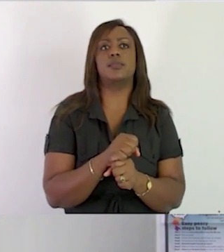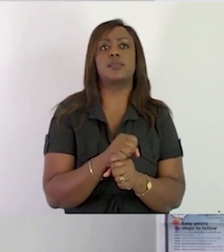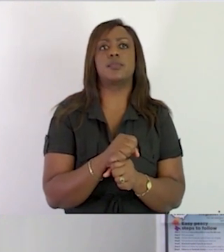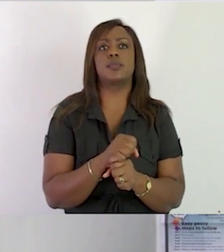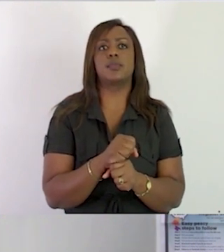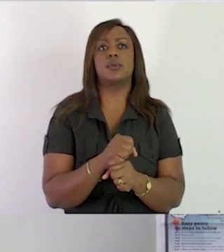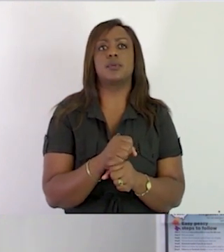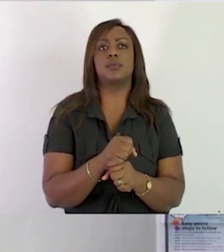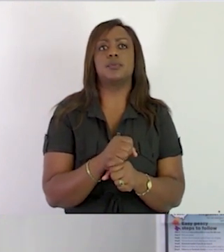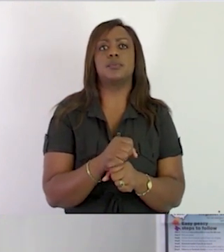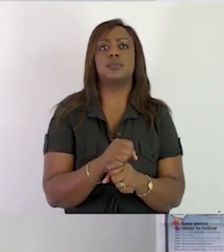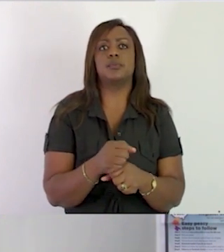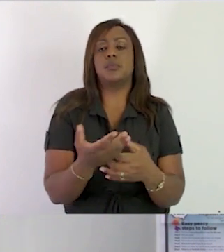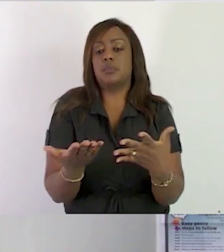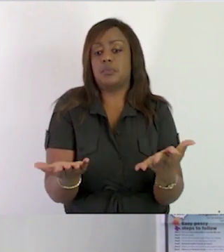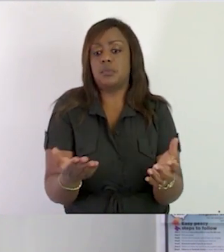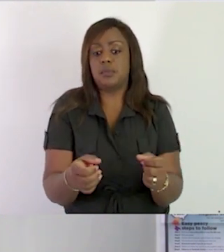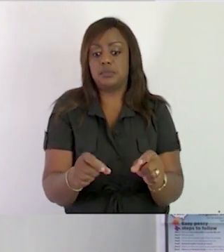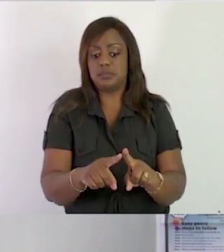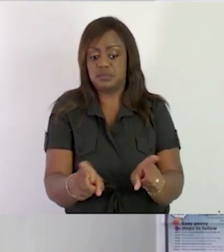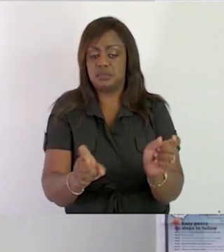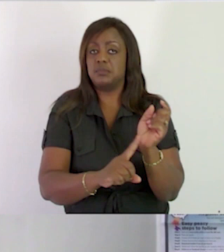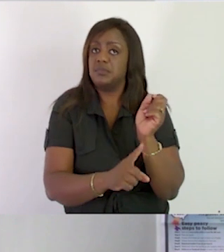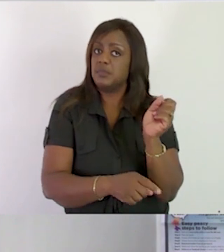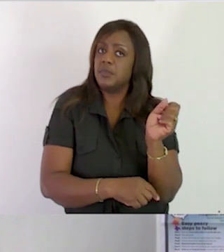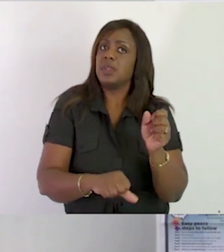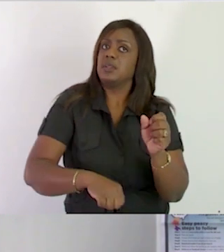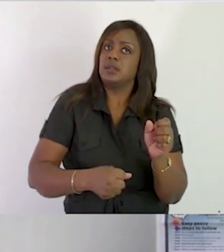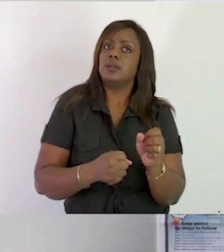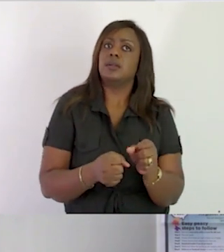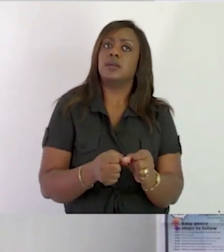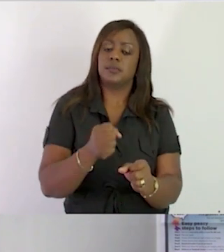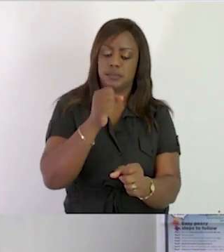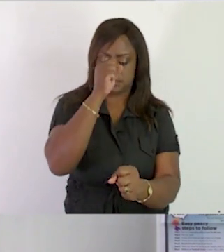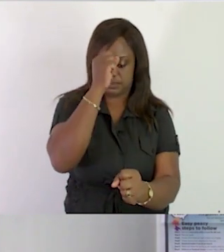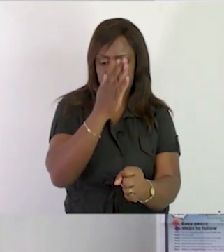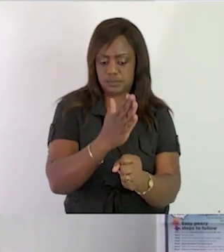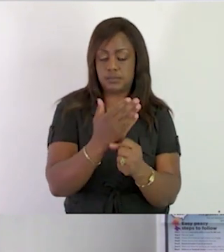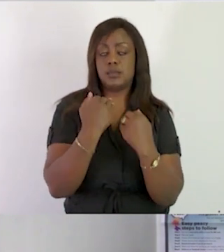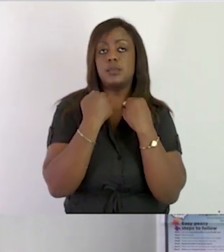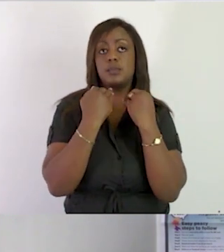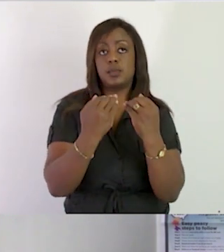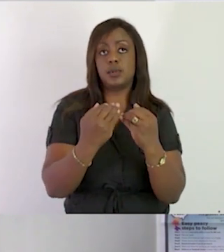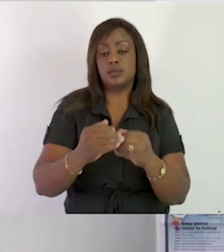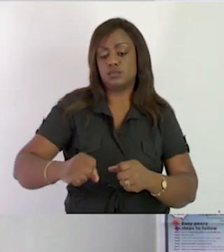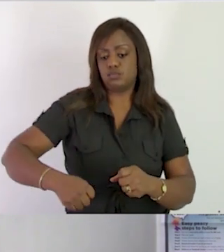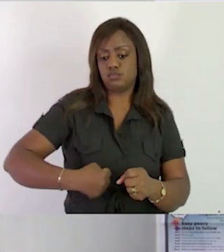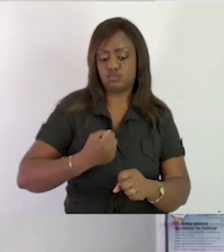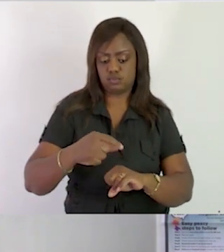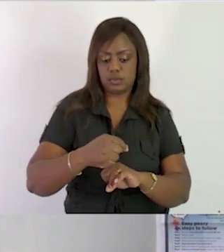infections, and then they can pass it on to their partner. So this faithfulness is mostly suitable for married